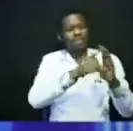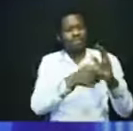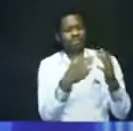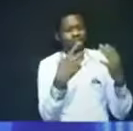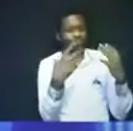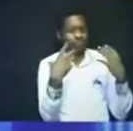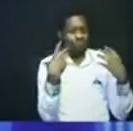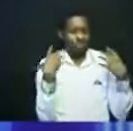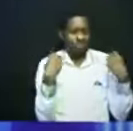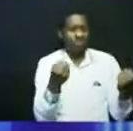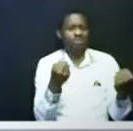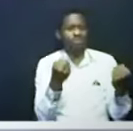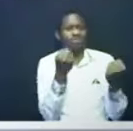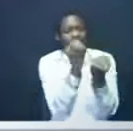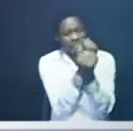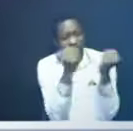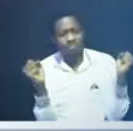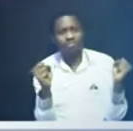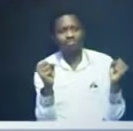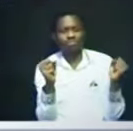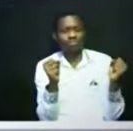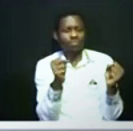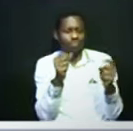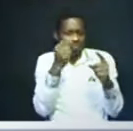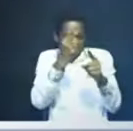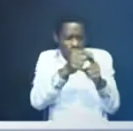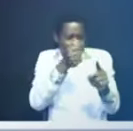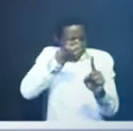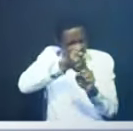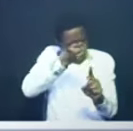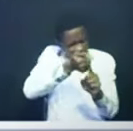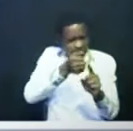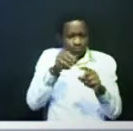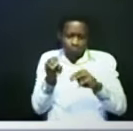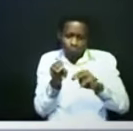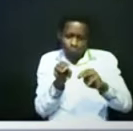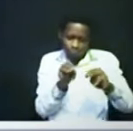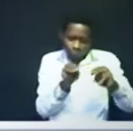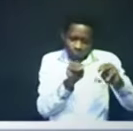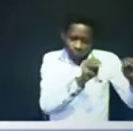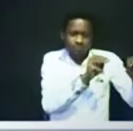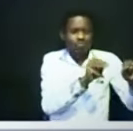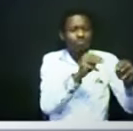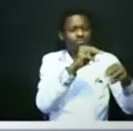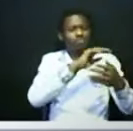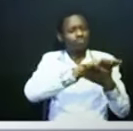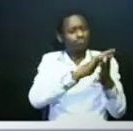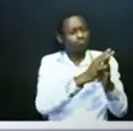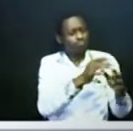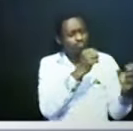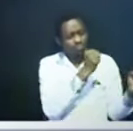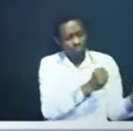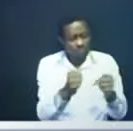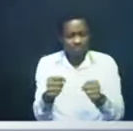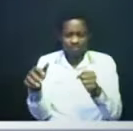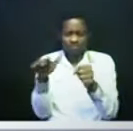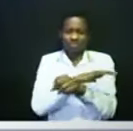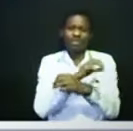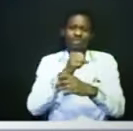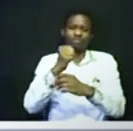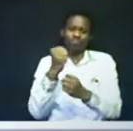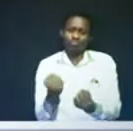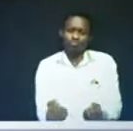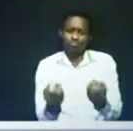He sends his word unaccompanied. It is more powerful than the ballistic missile.